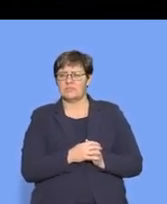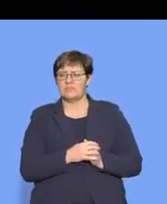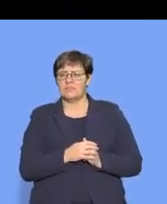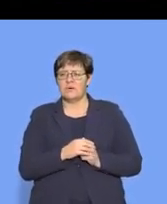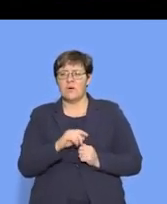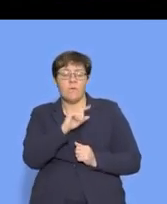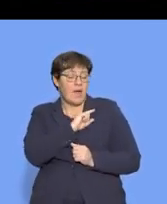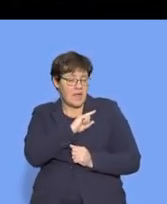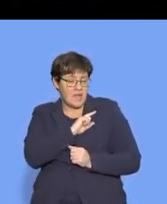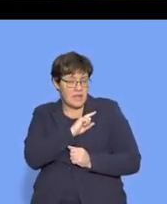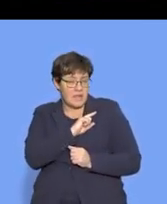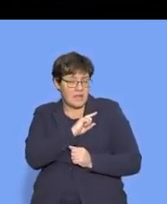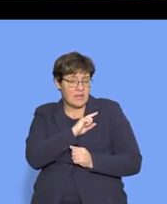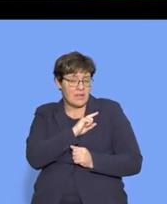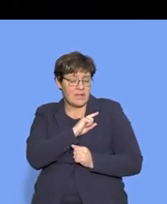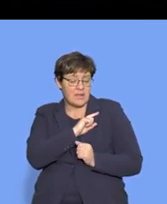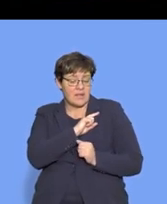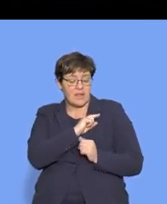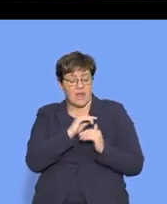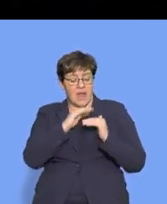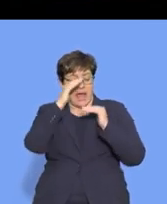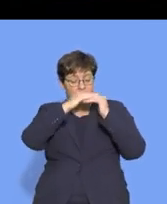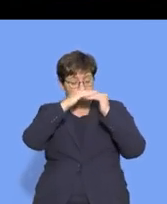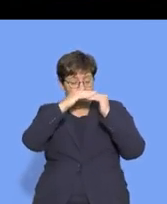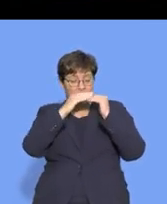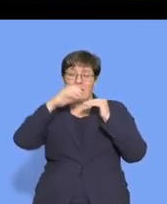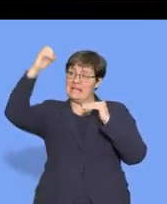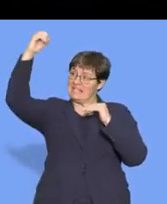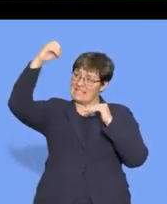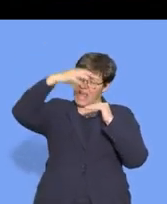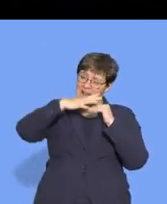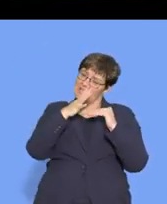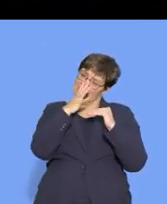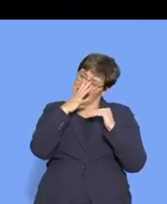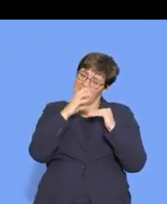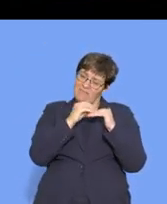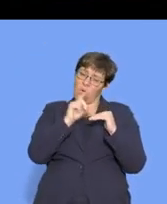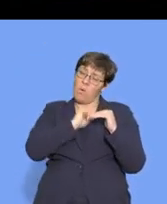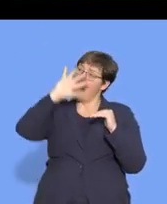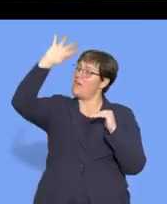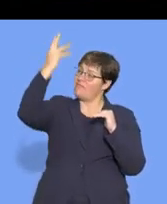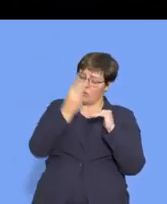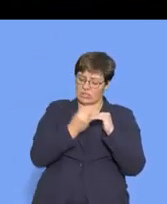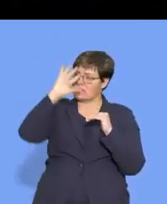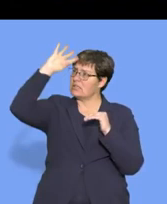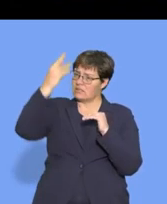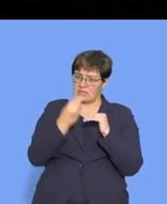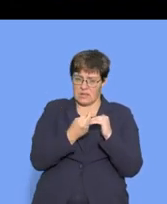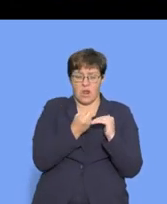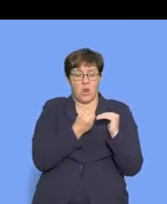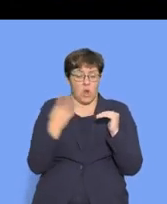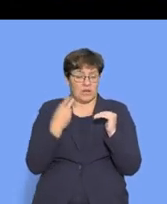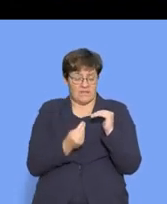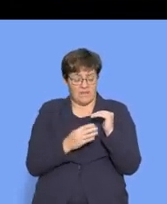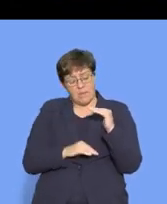And that is because the upper part of the leaf gets lots and lots of sunlight, so it does lots and lots of photosynthesizing,